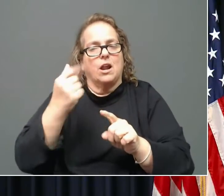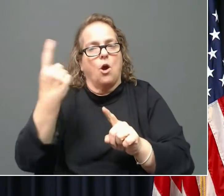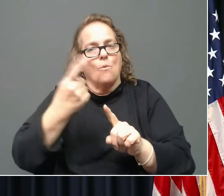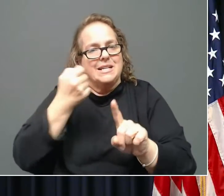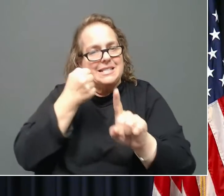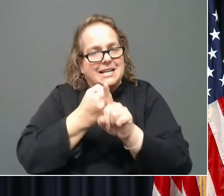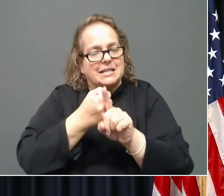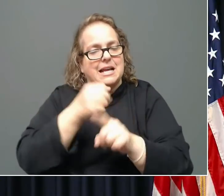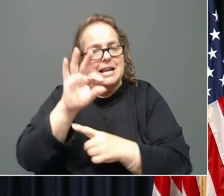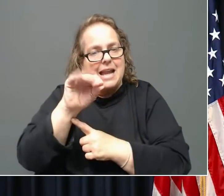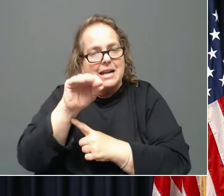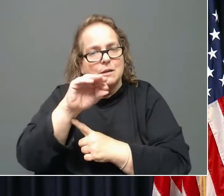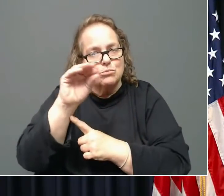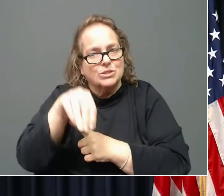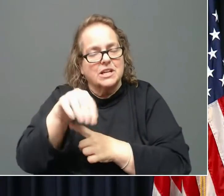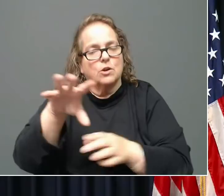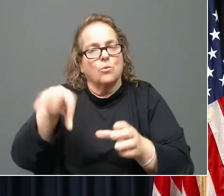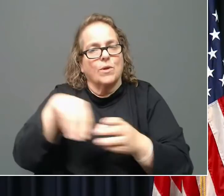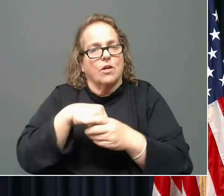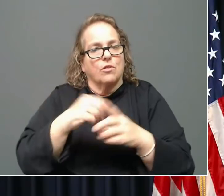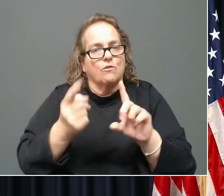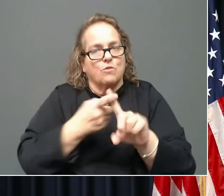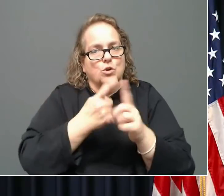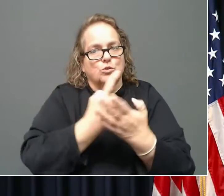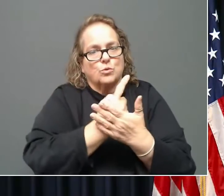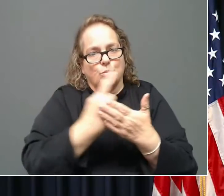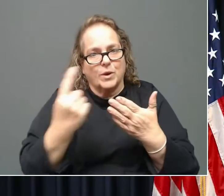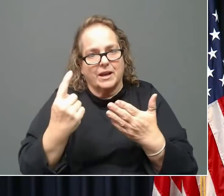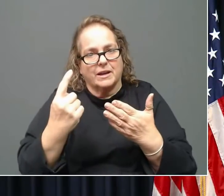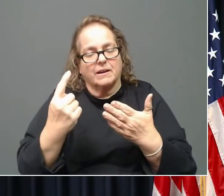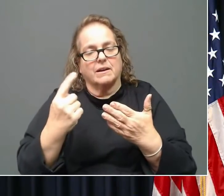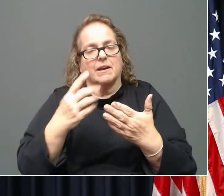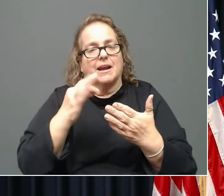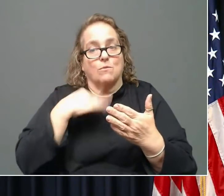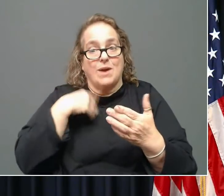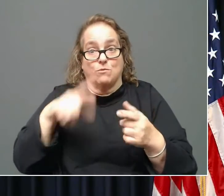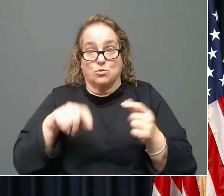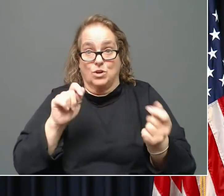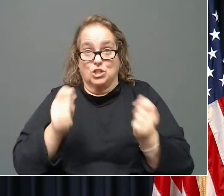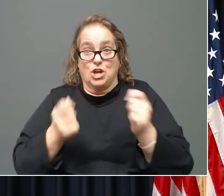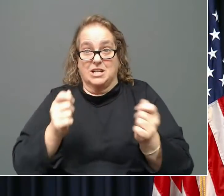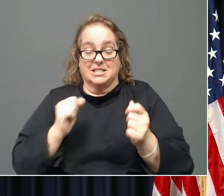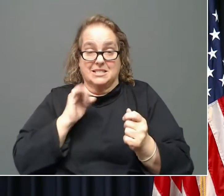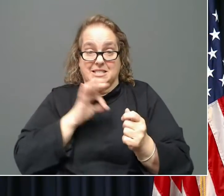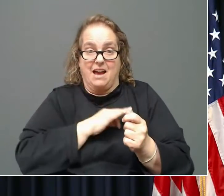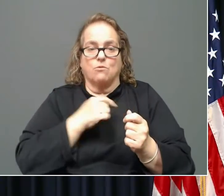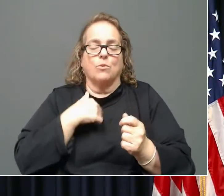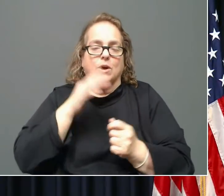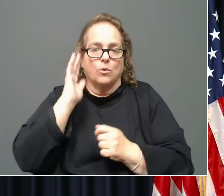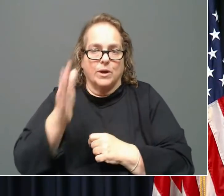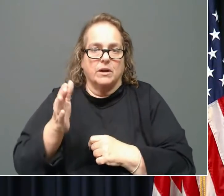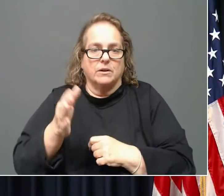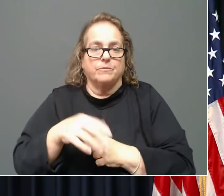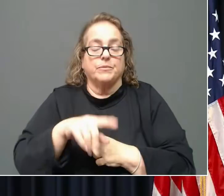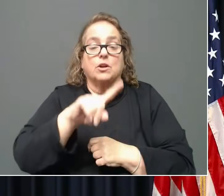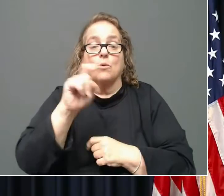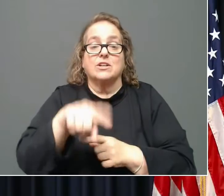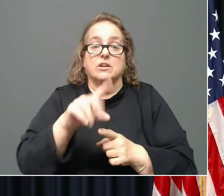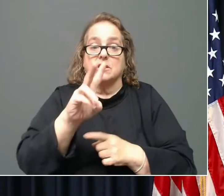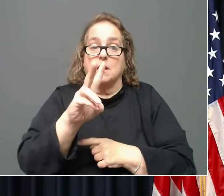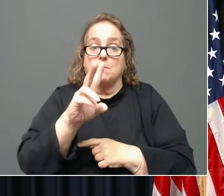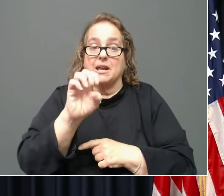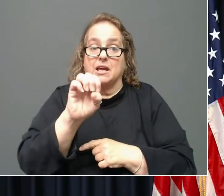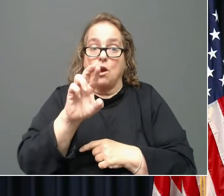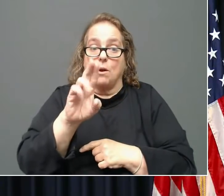in that first week. And if we have to adjust staffing to do that, we will. Question from WDRB. Why doesn't Kentucky have a centralized system